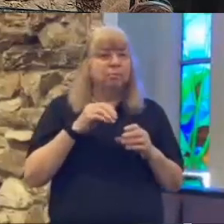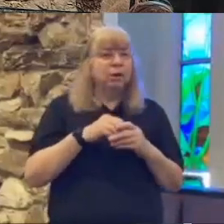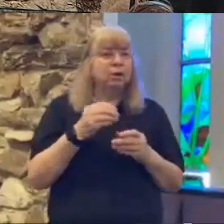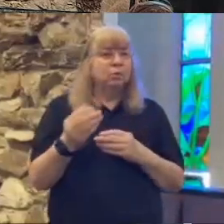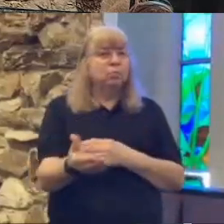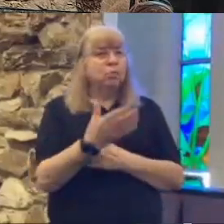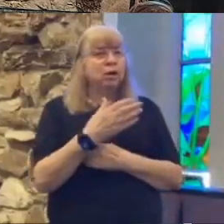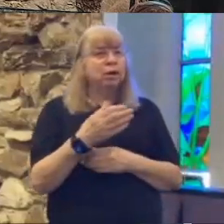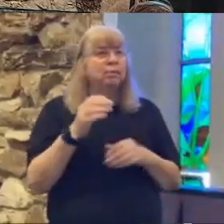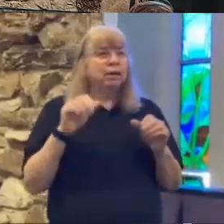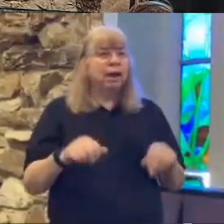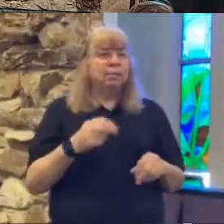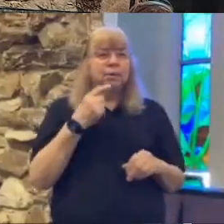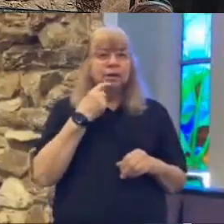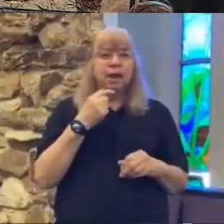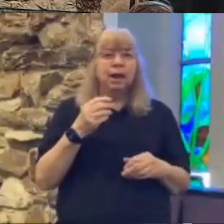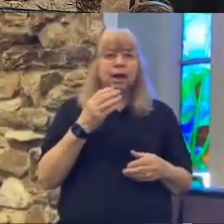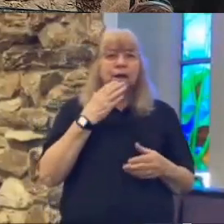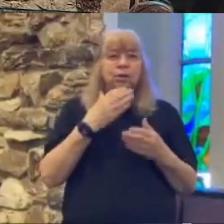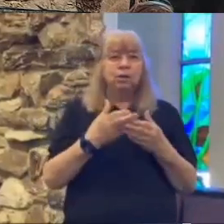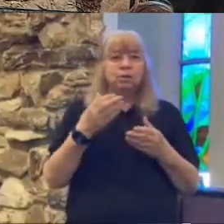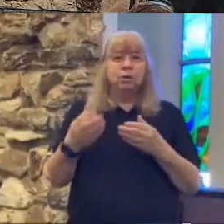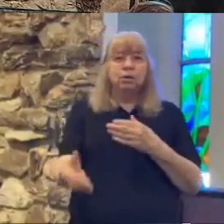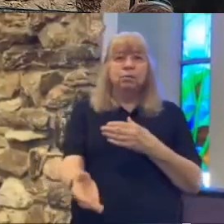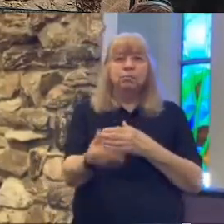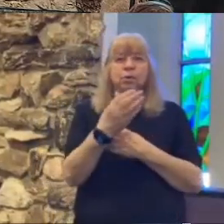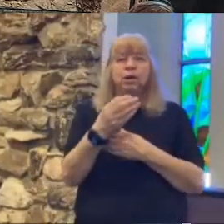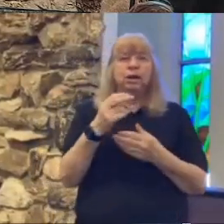able to say, good morning, Holy Spirit.